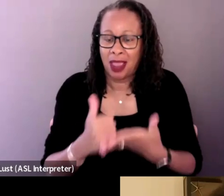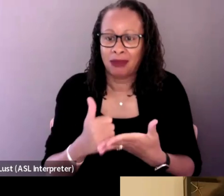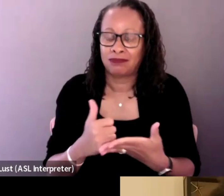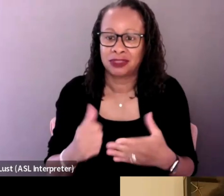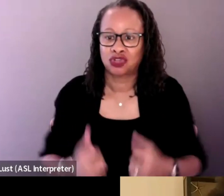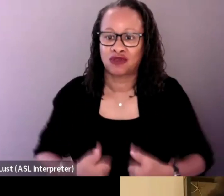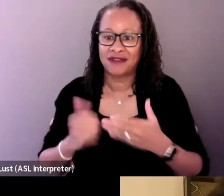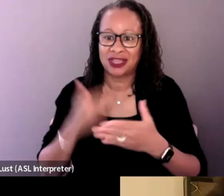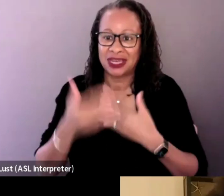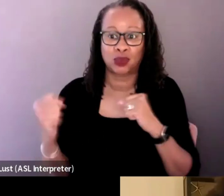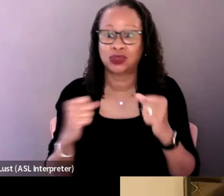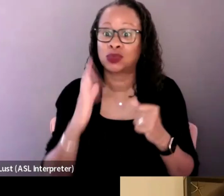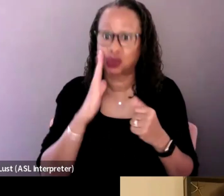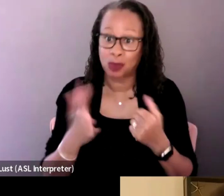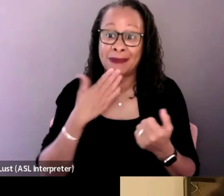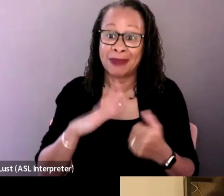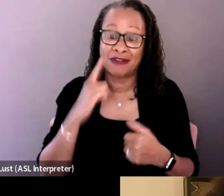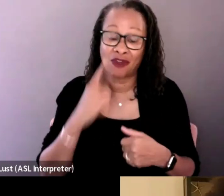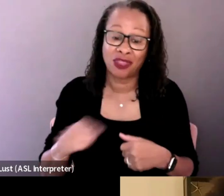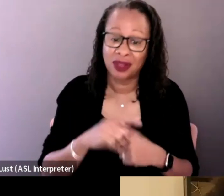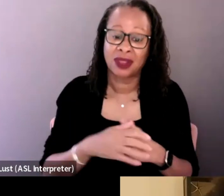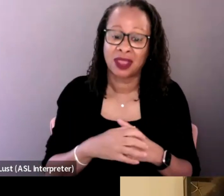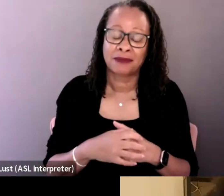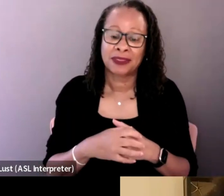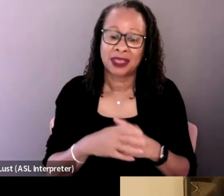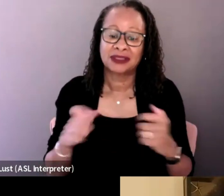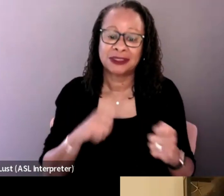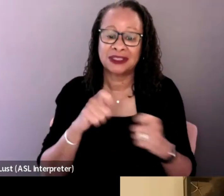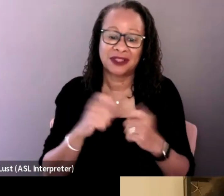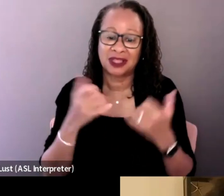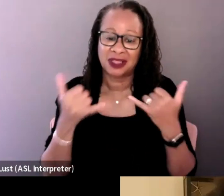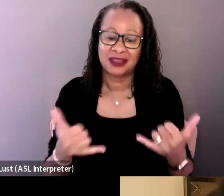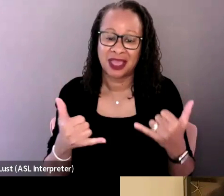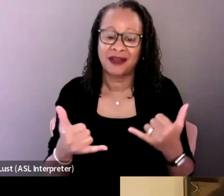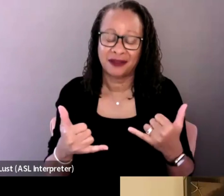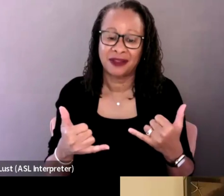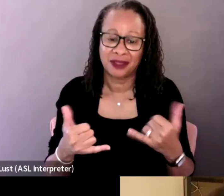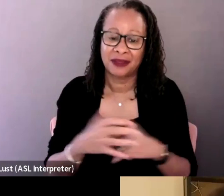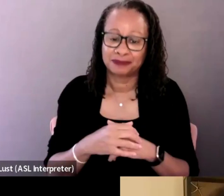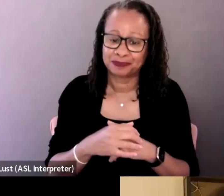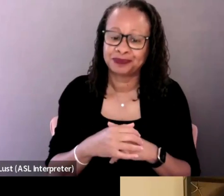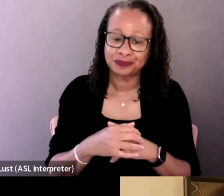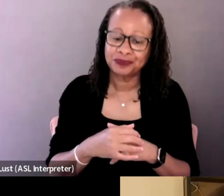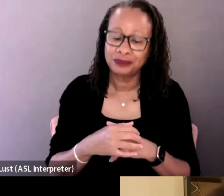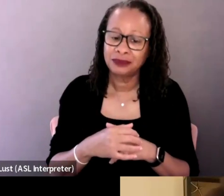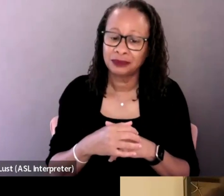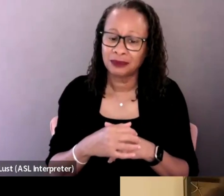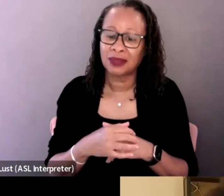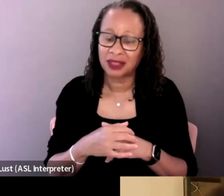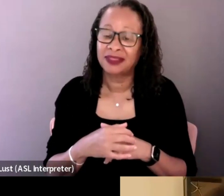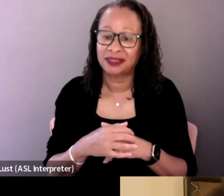be really, really heavy on them, especially that we're facing now the La Nina year, which means the winter in Afghanistan is going to be